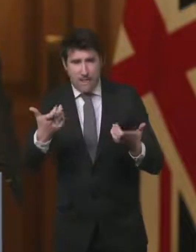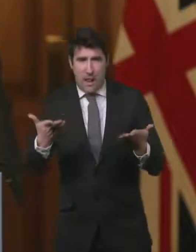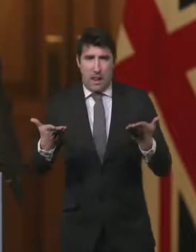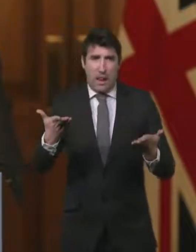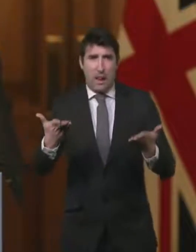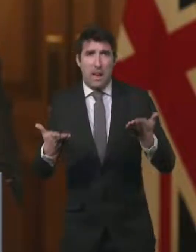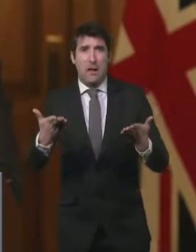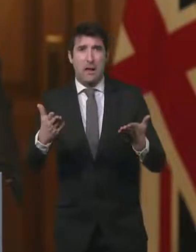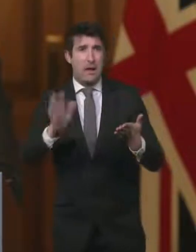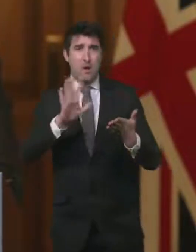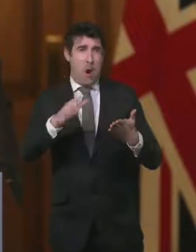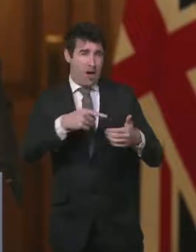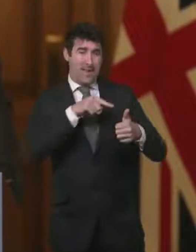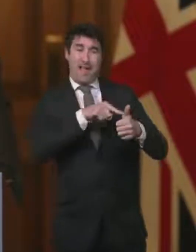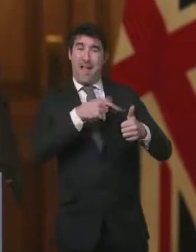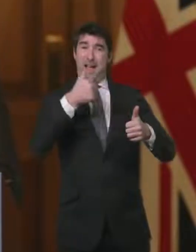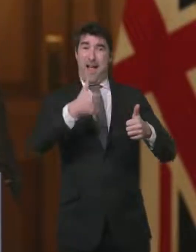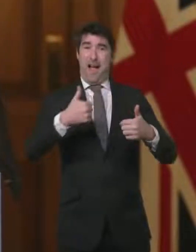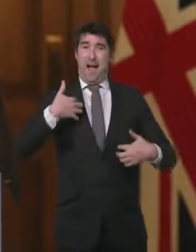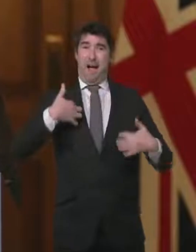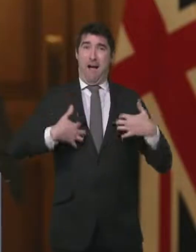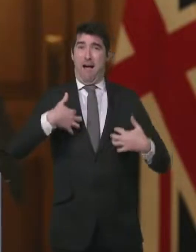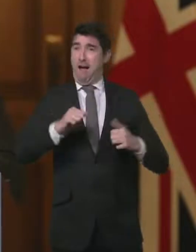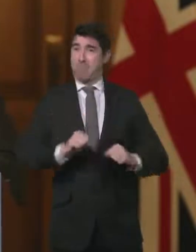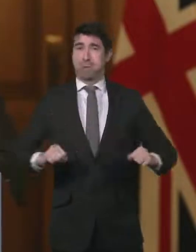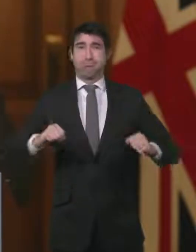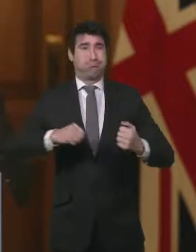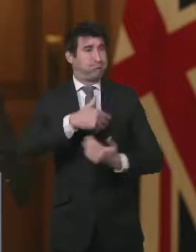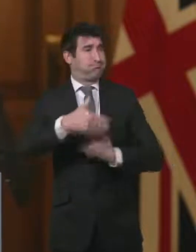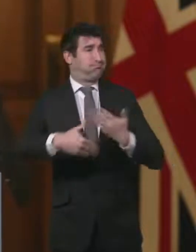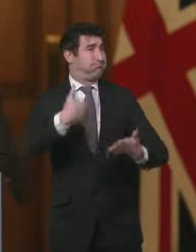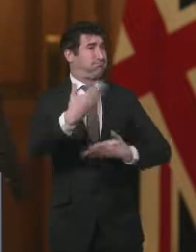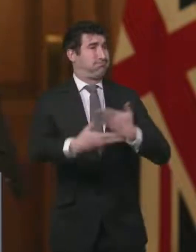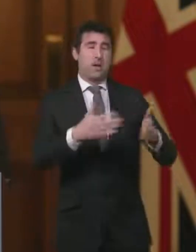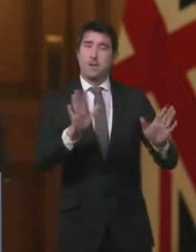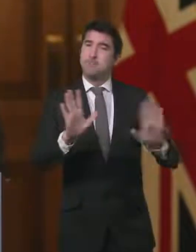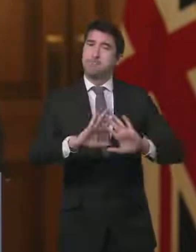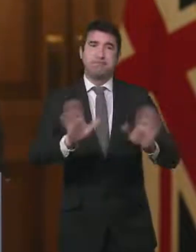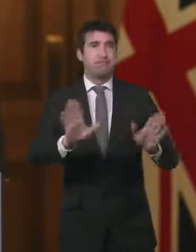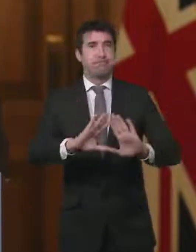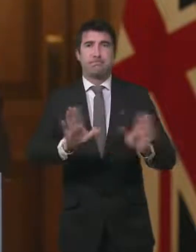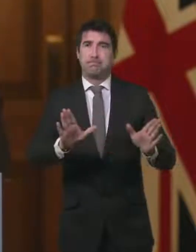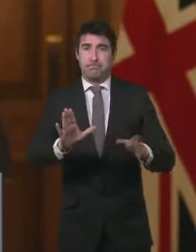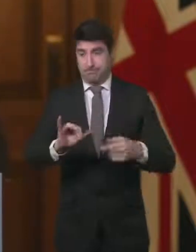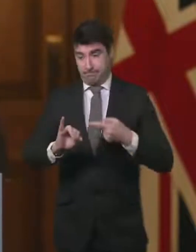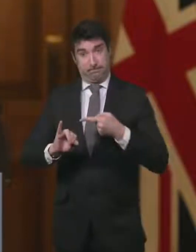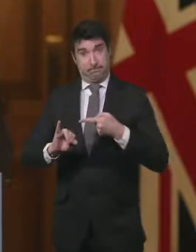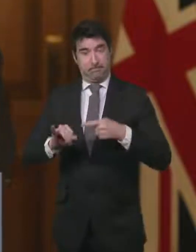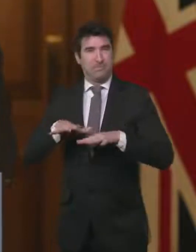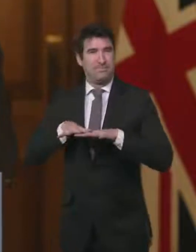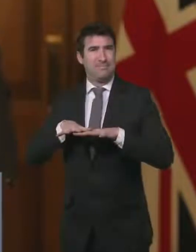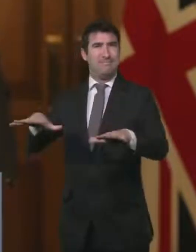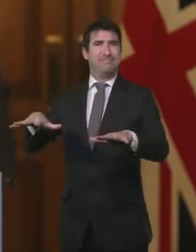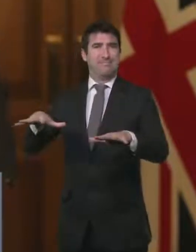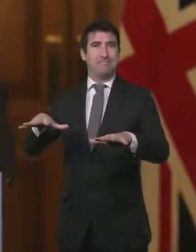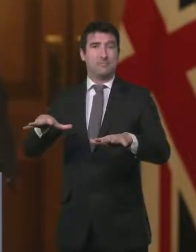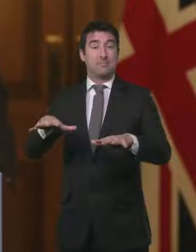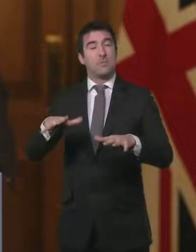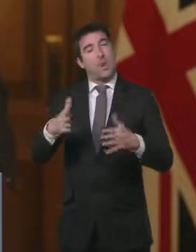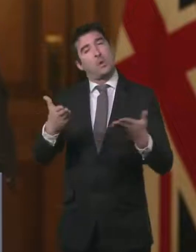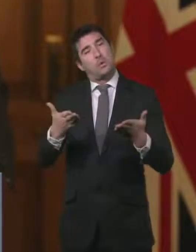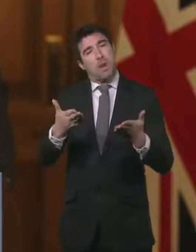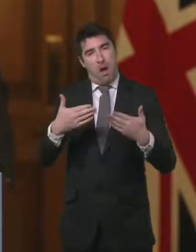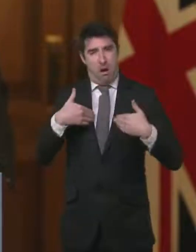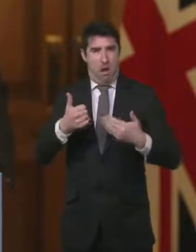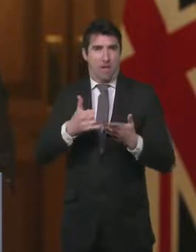that more areas of England will be moving into Tier 4 from tomorrow. And I say